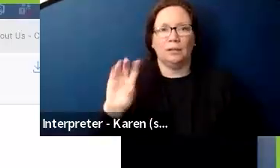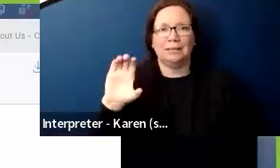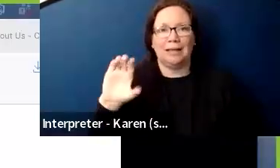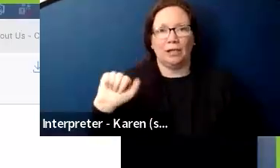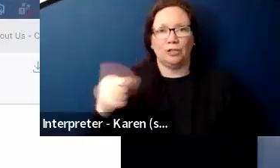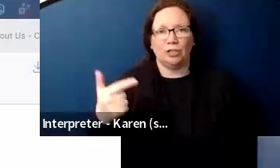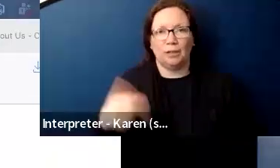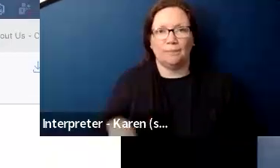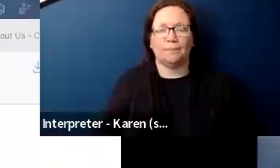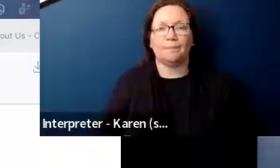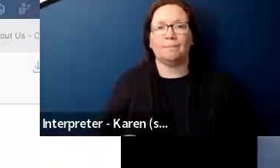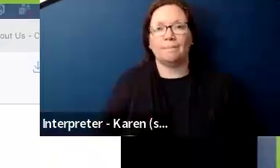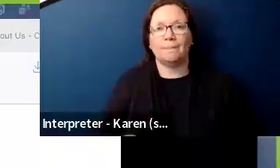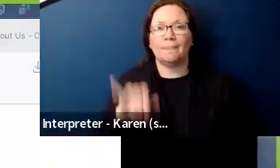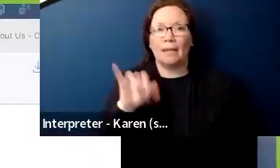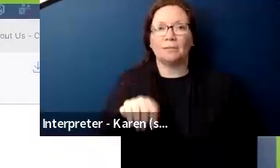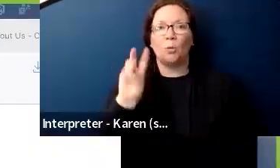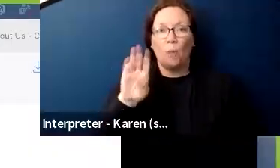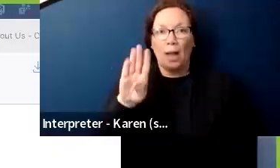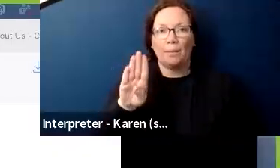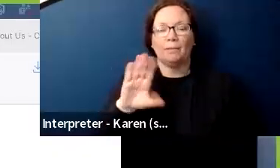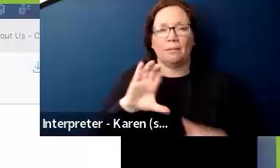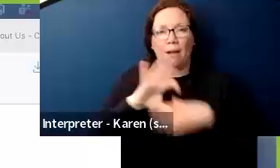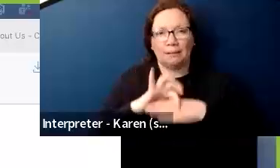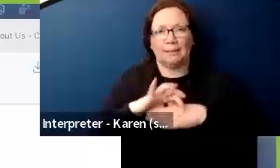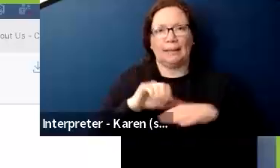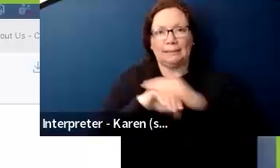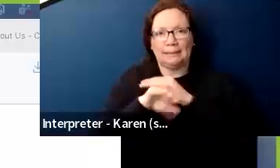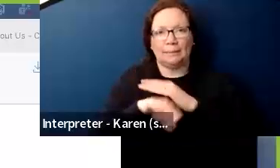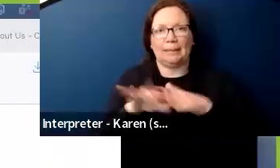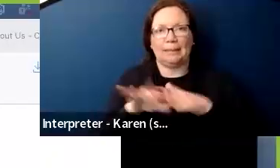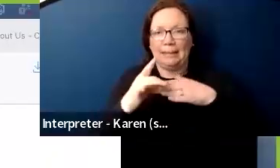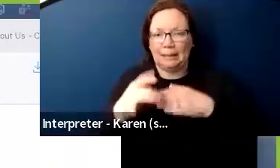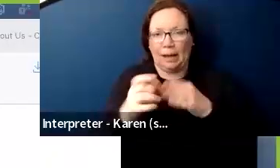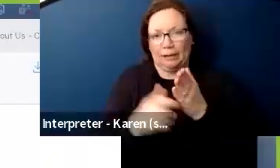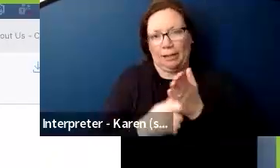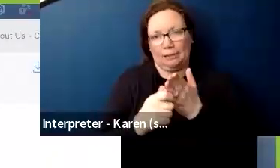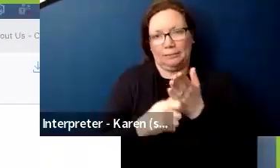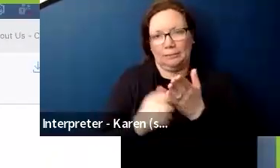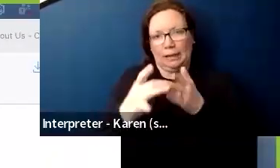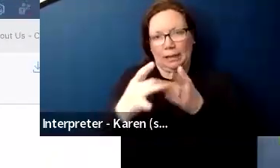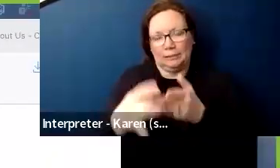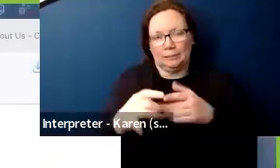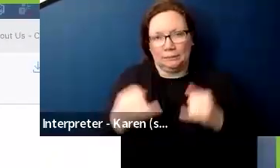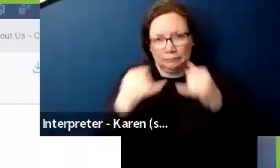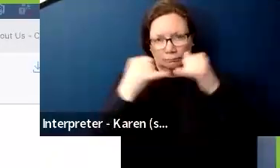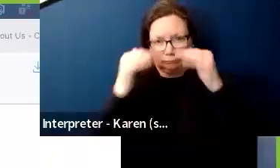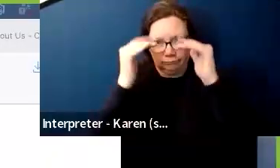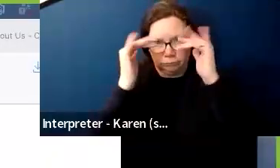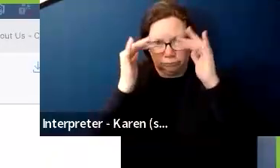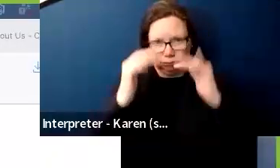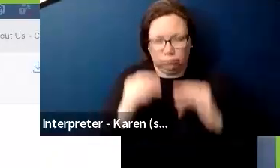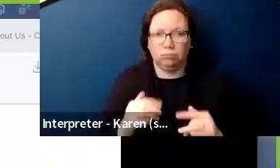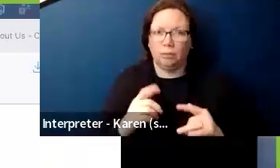Guidelines. Those are the standards, and they give direction for digital content to make it